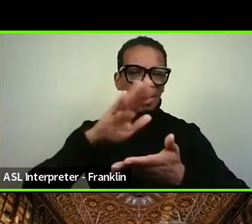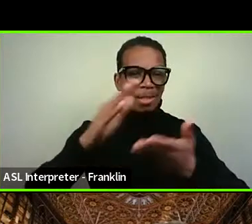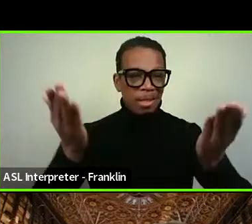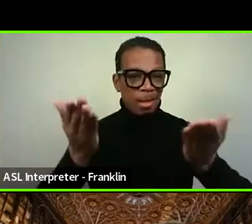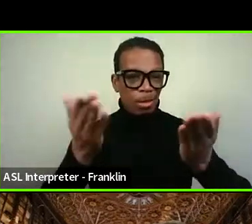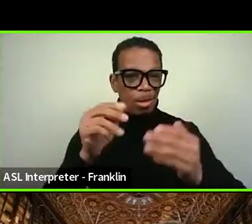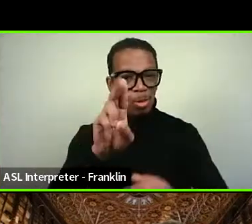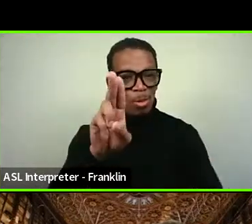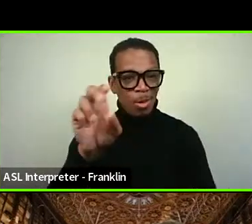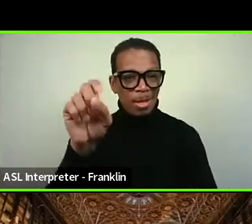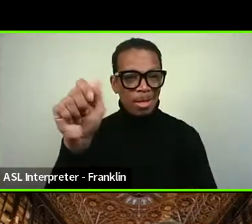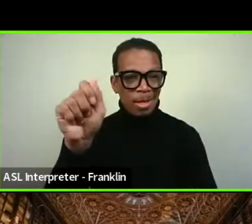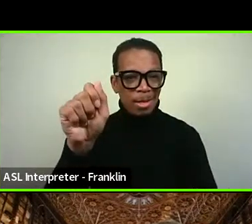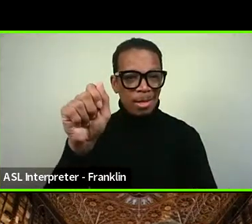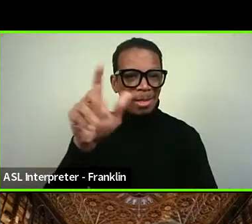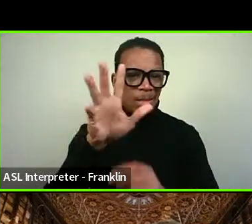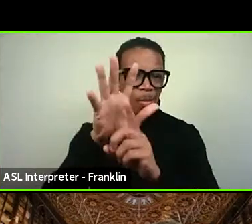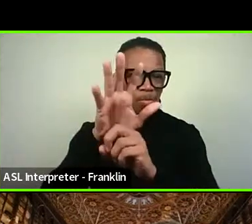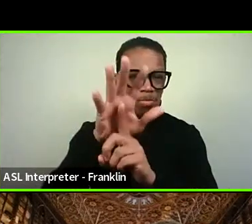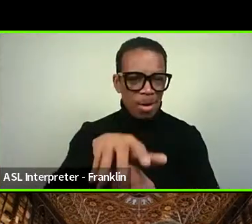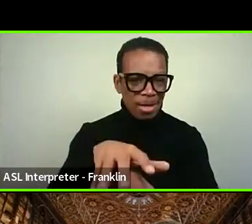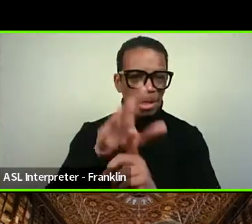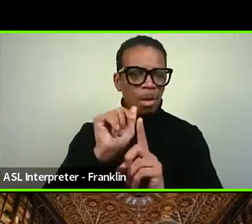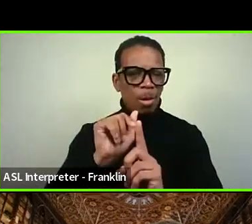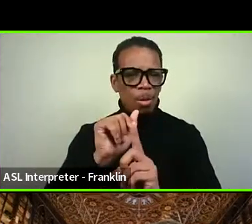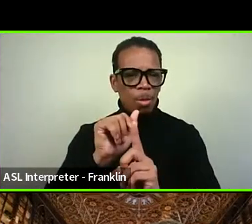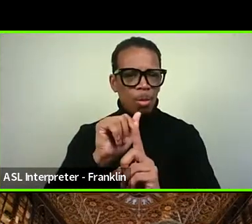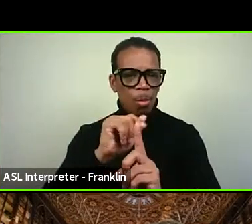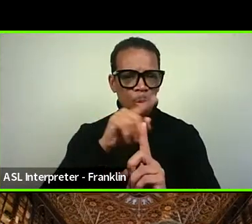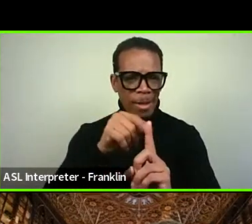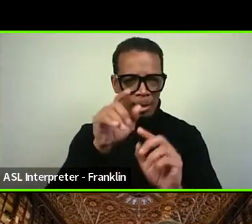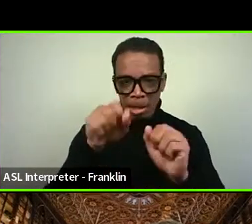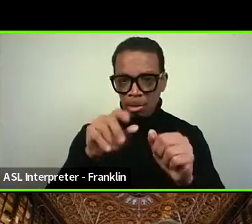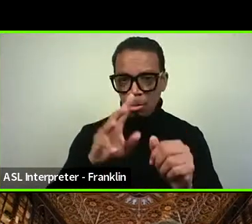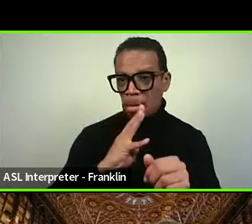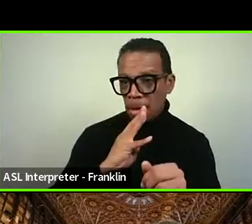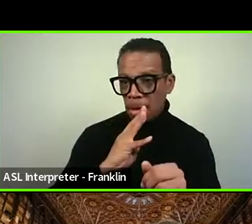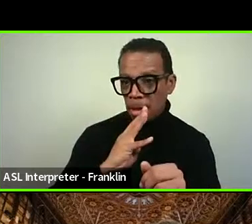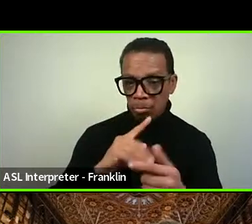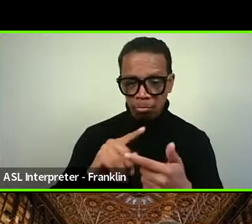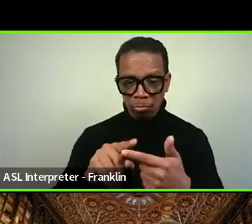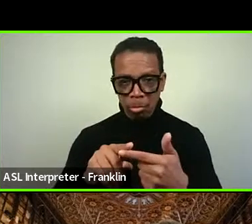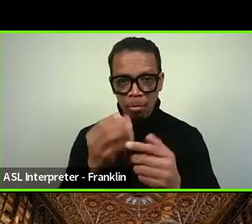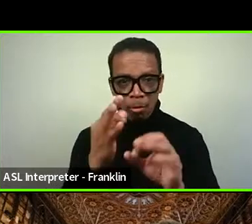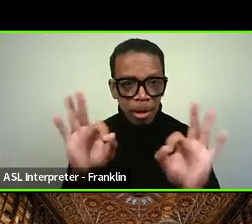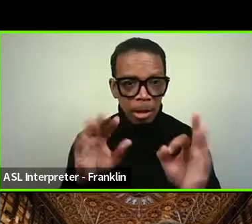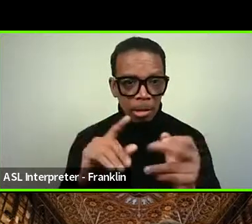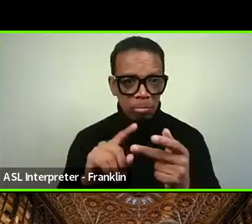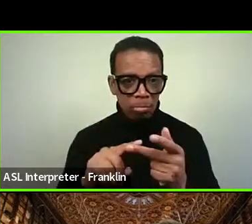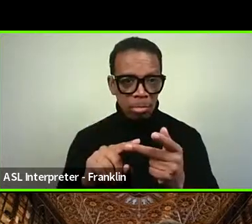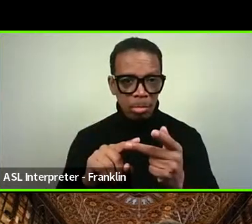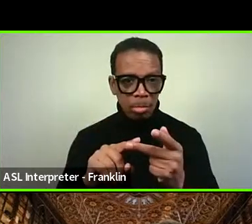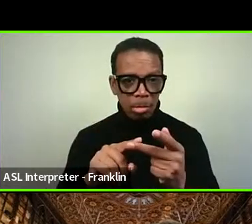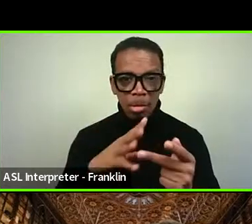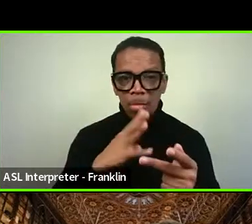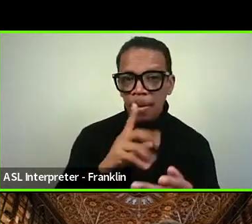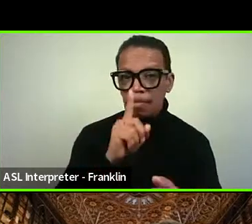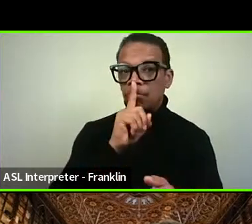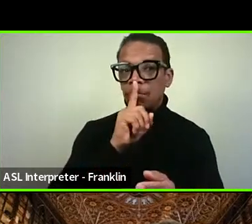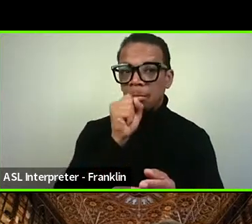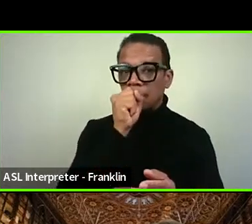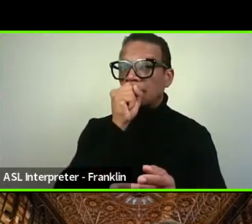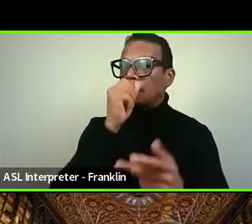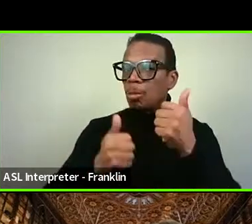right? It's a system of oppression. And when can we speak? And how can we speak? Do we speak freely or don't we, right? But we find it